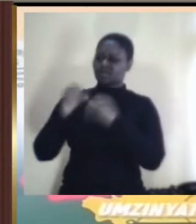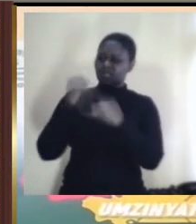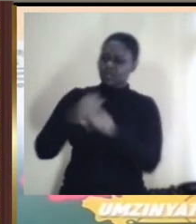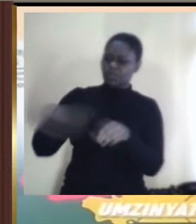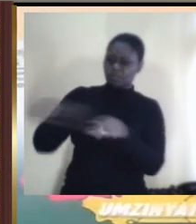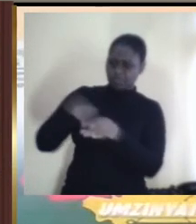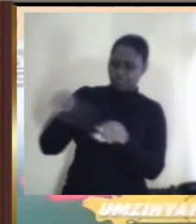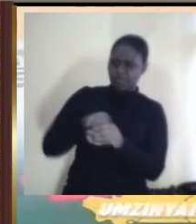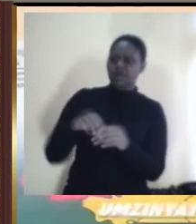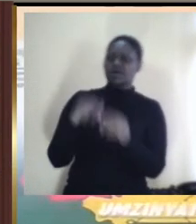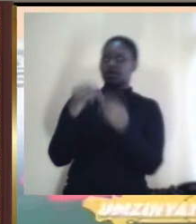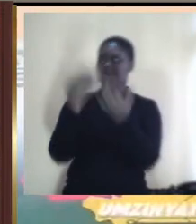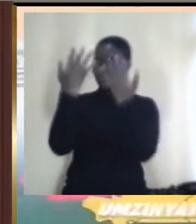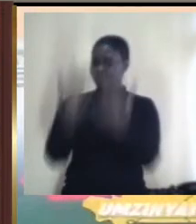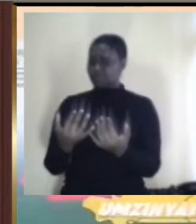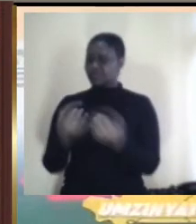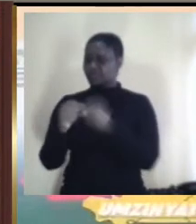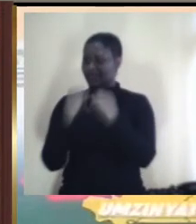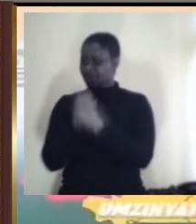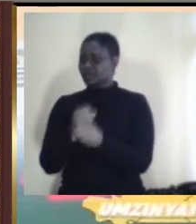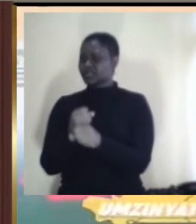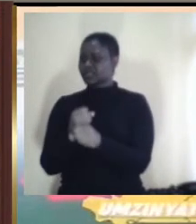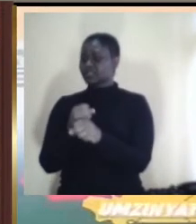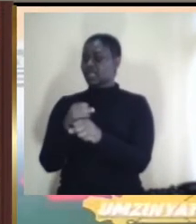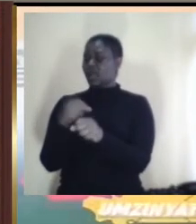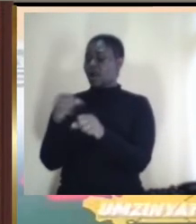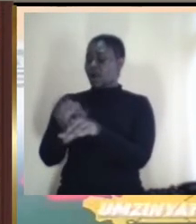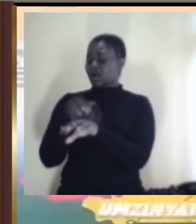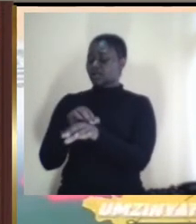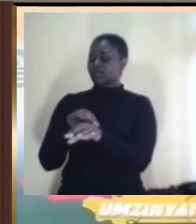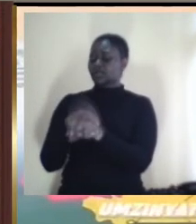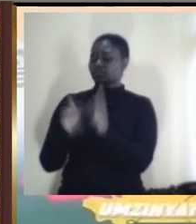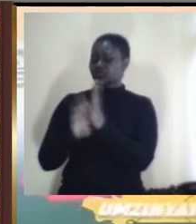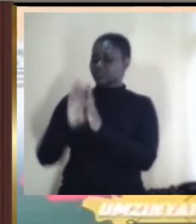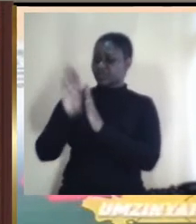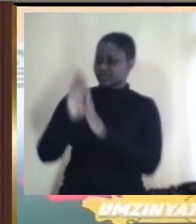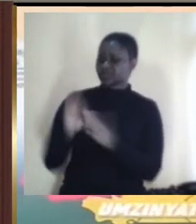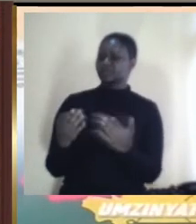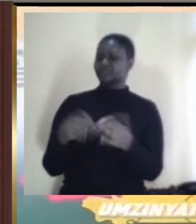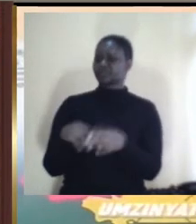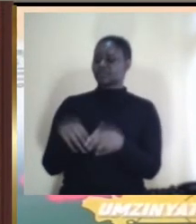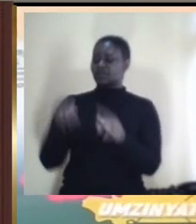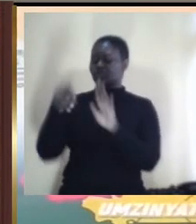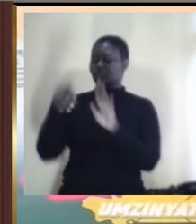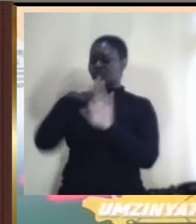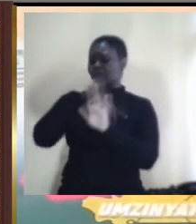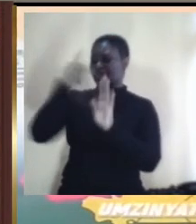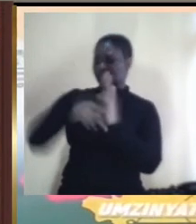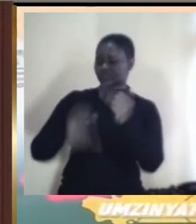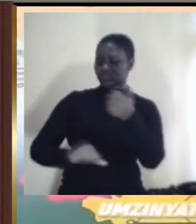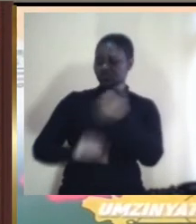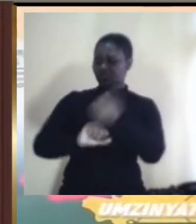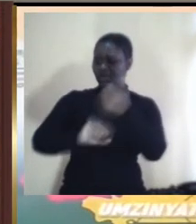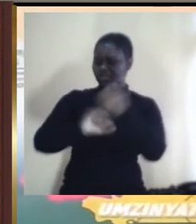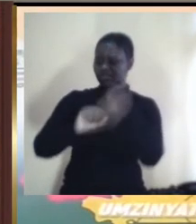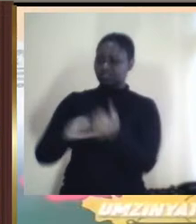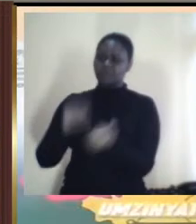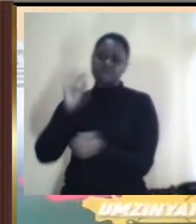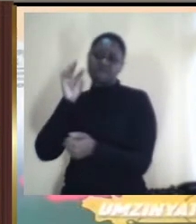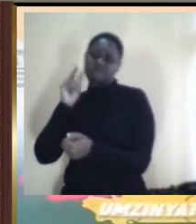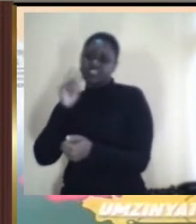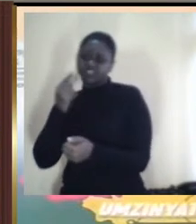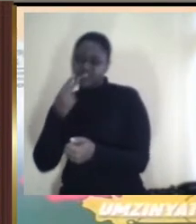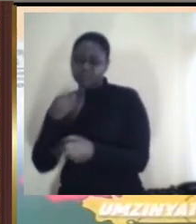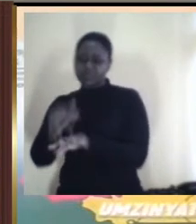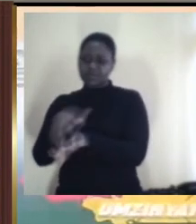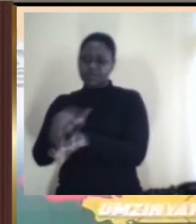in the development of agriculture infrastructure, such as tunnel projects to assist vegetable production farmers